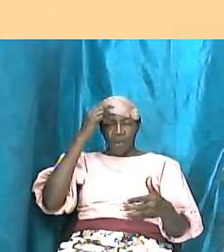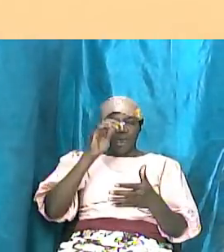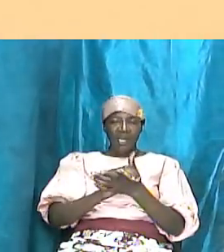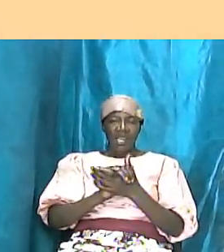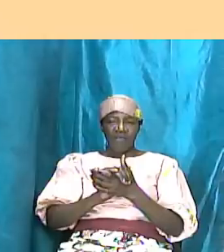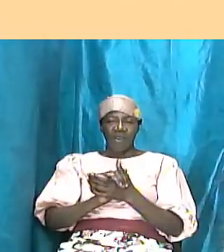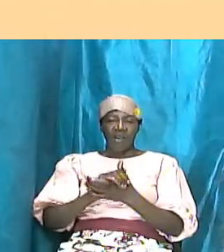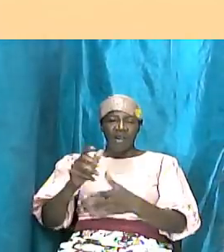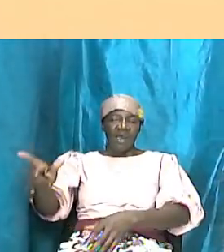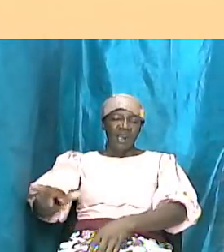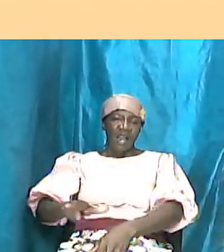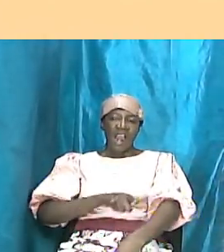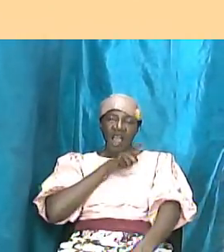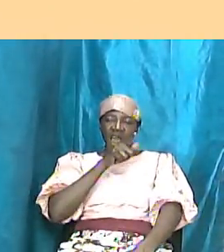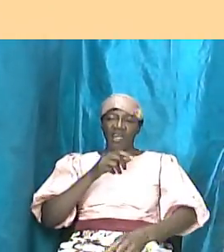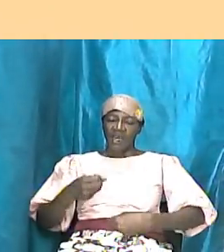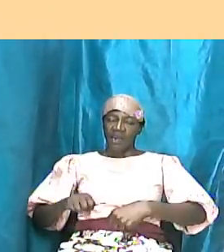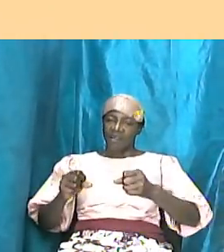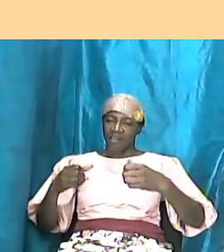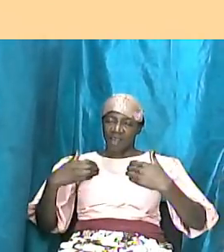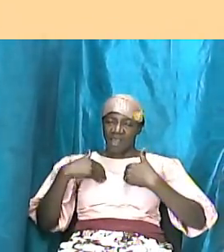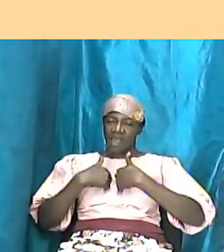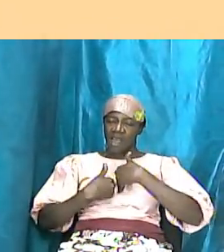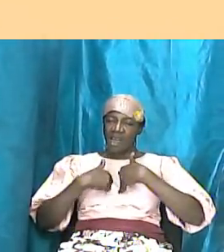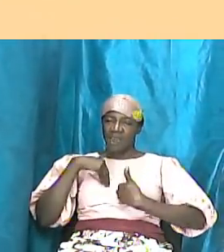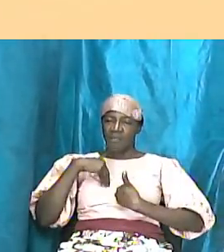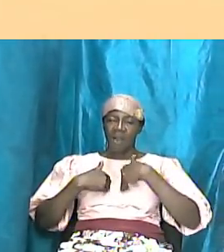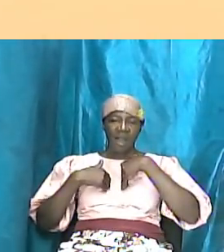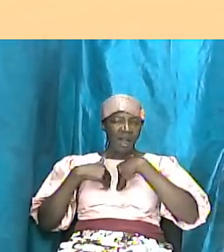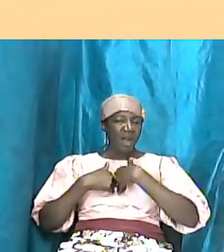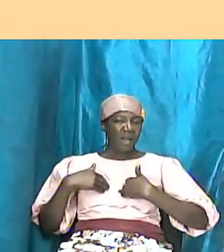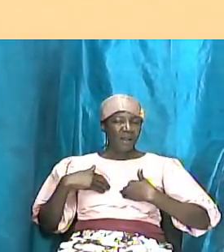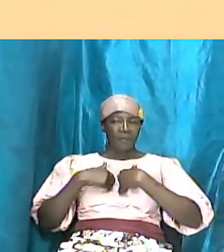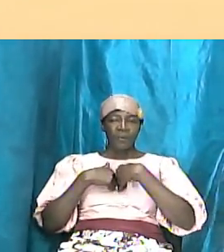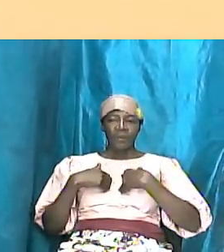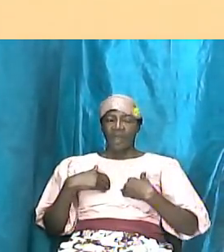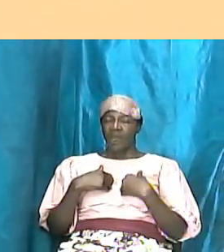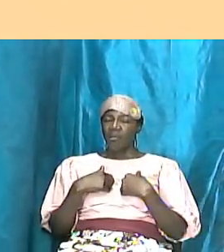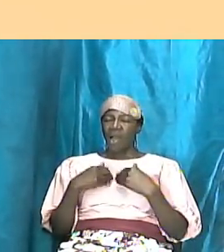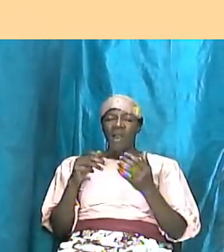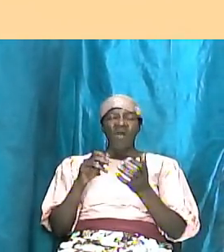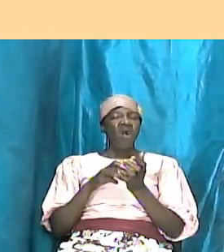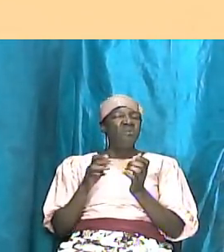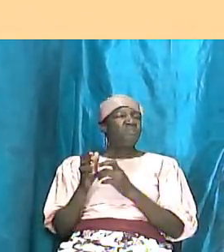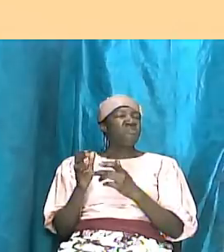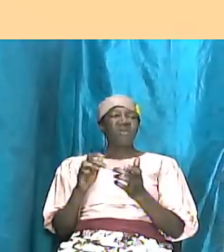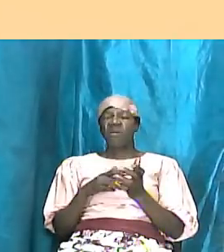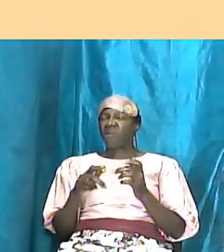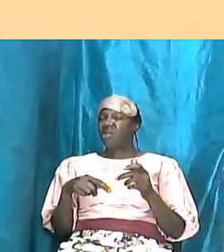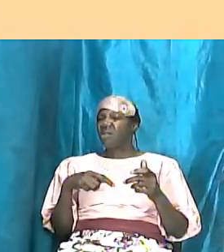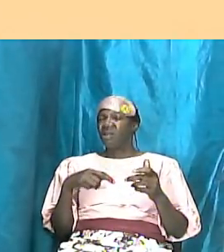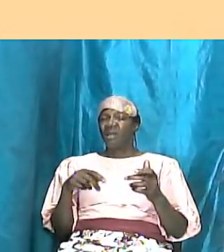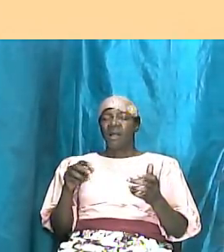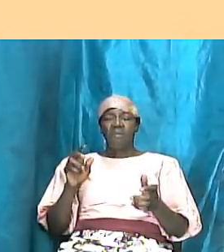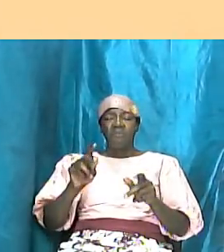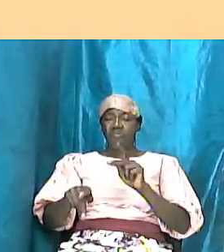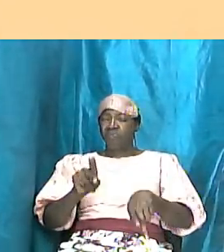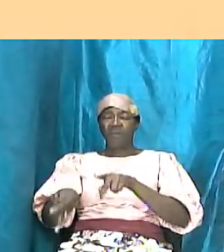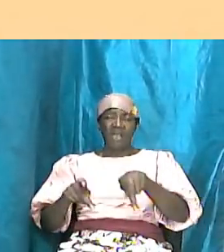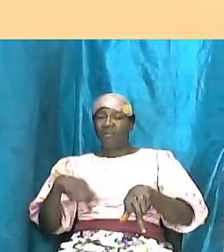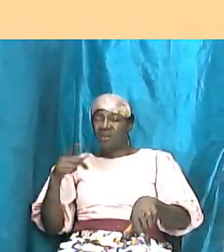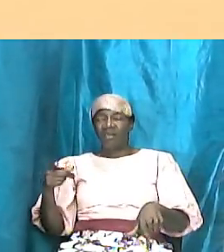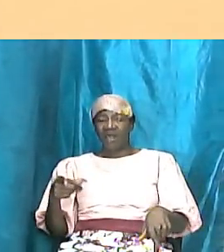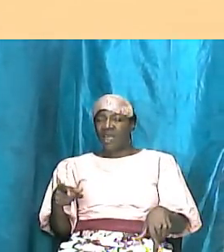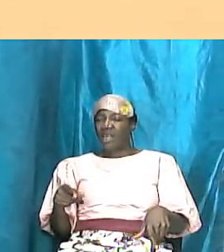them. So when scientists tell us that the Bible cannot be right because these things were here long before man came, why didn't the Bible speak to them?